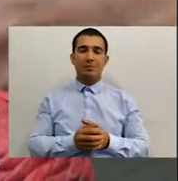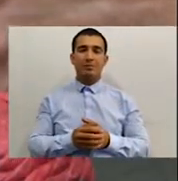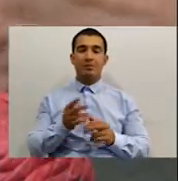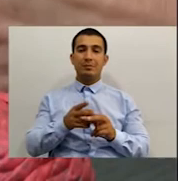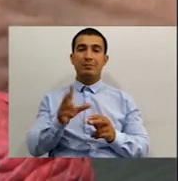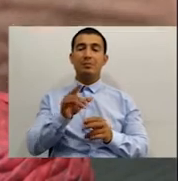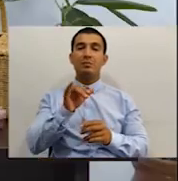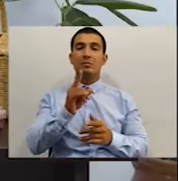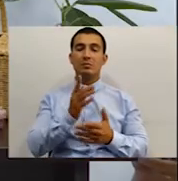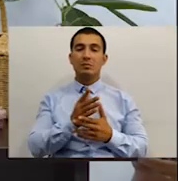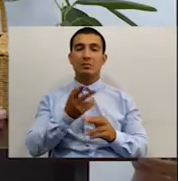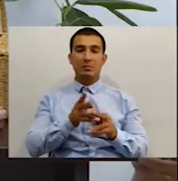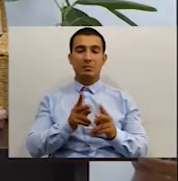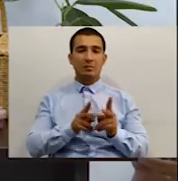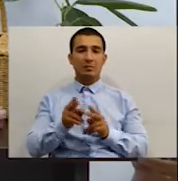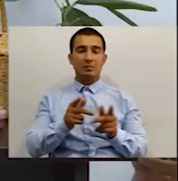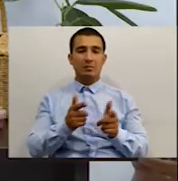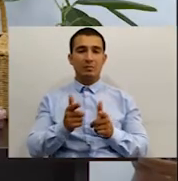Bu ularni ham kesamiz.